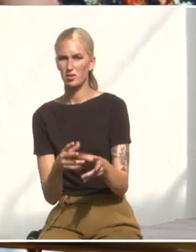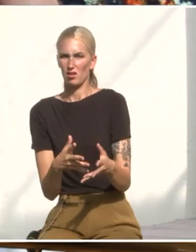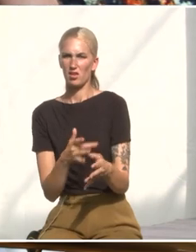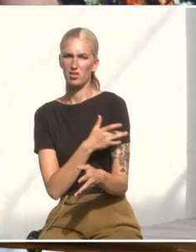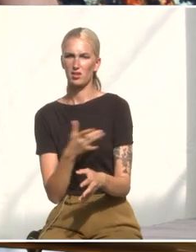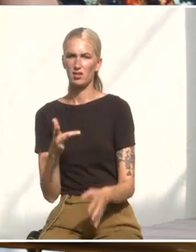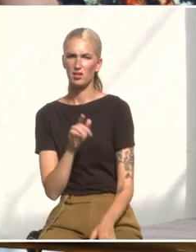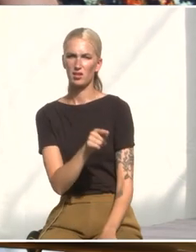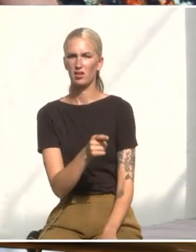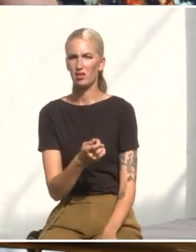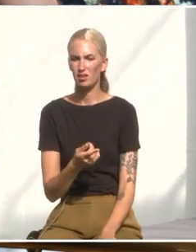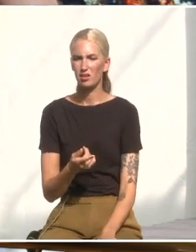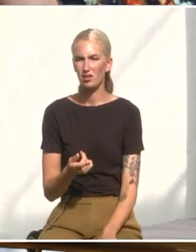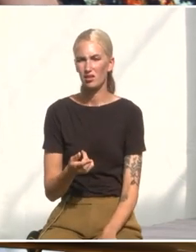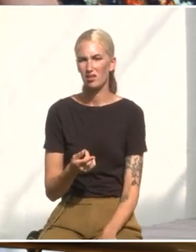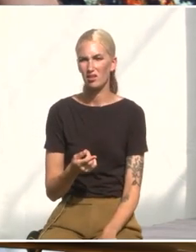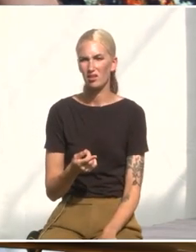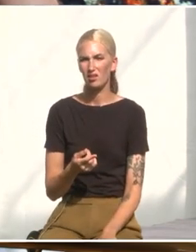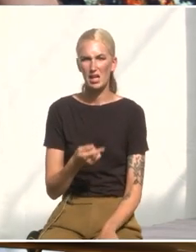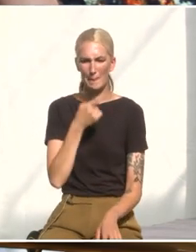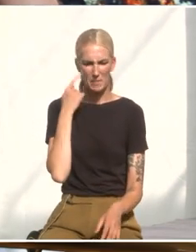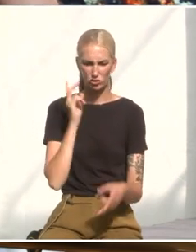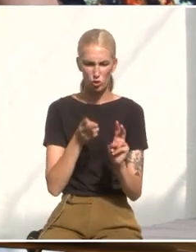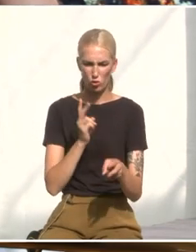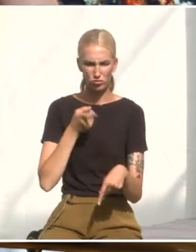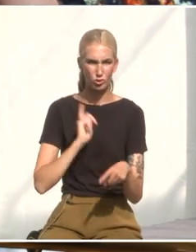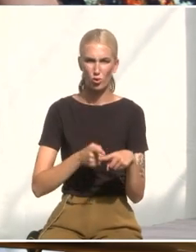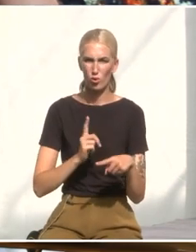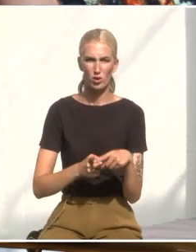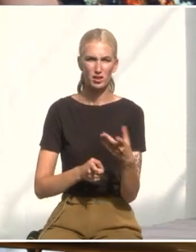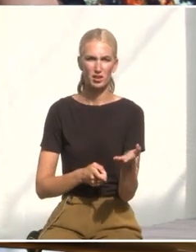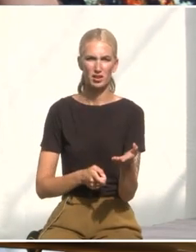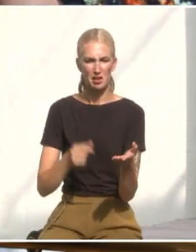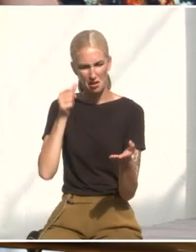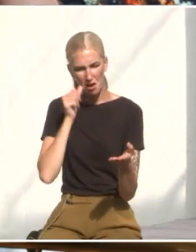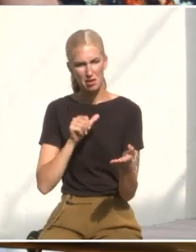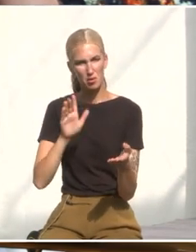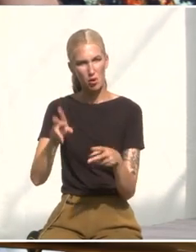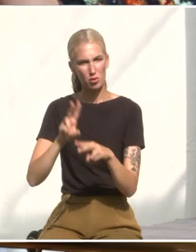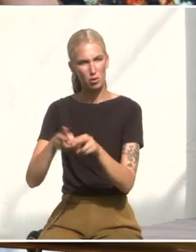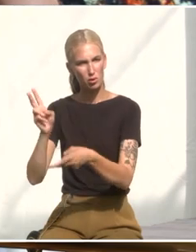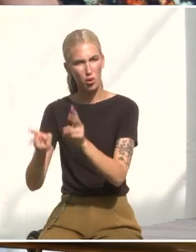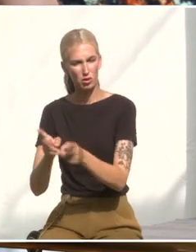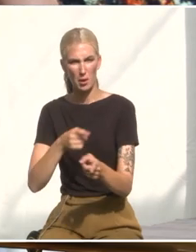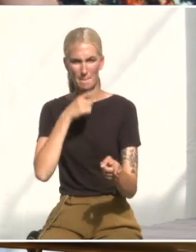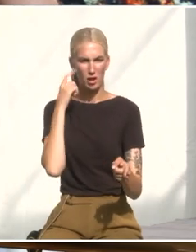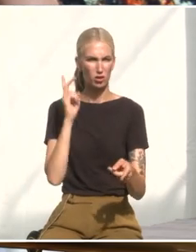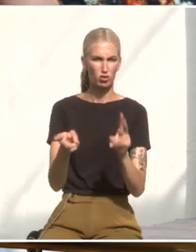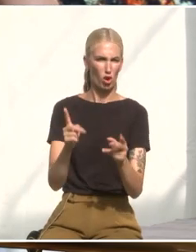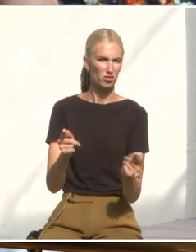weak. Men shouldn't make food, shouldn't be in the kitchen. So to teach those